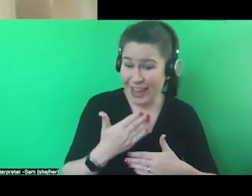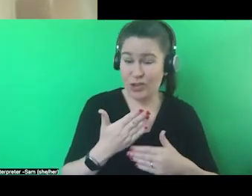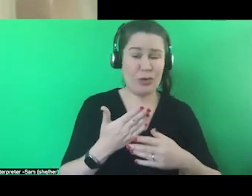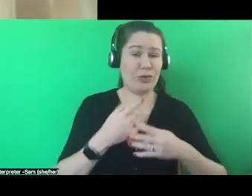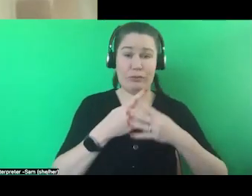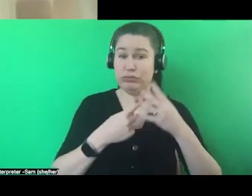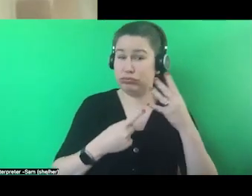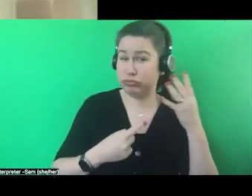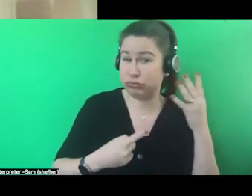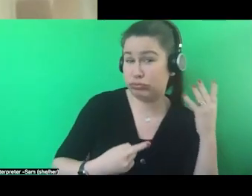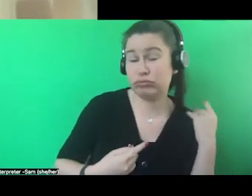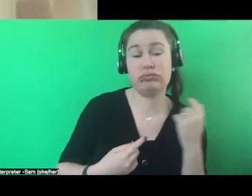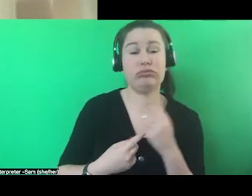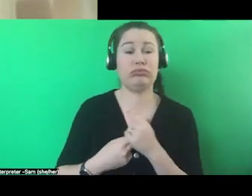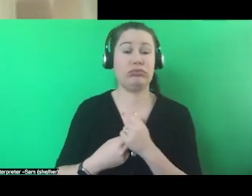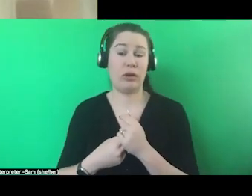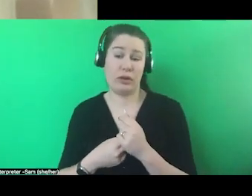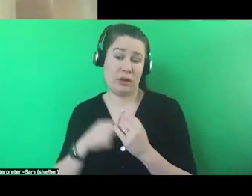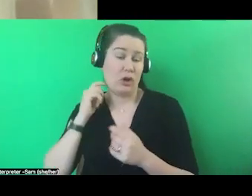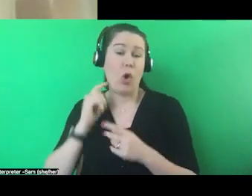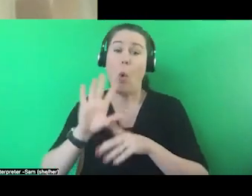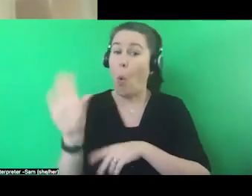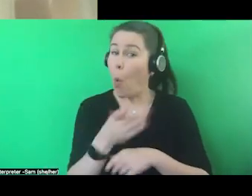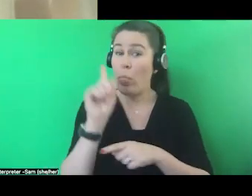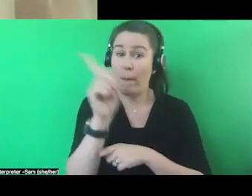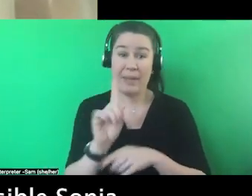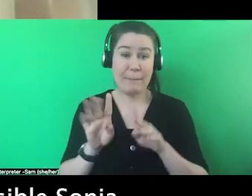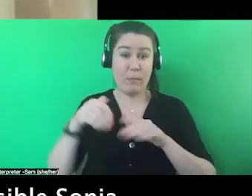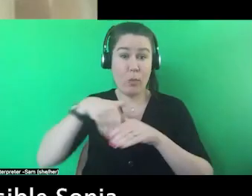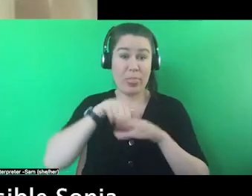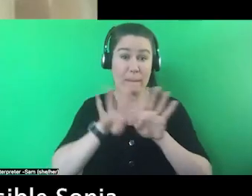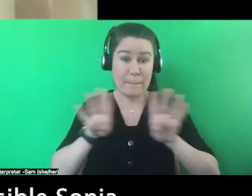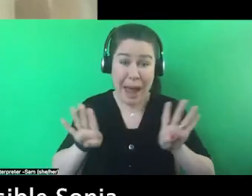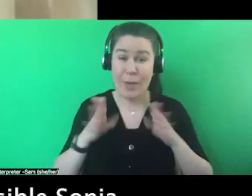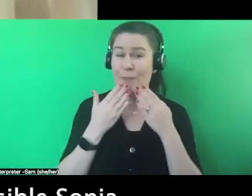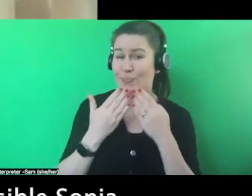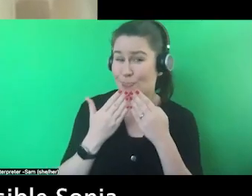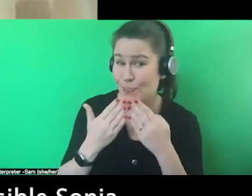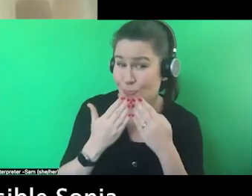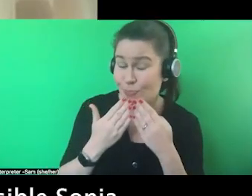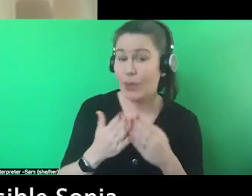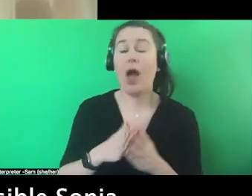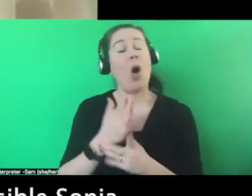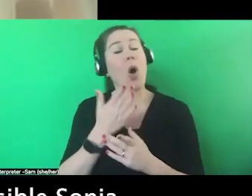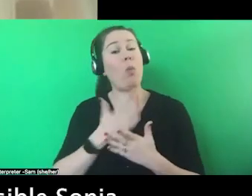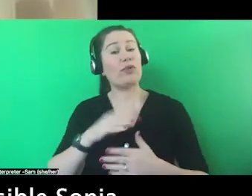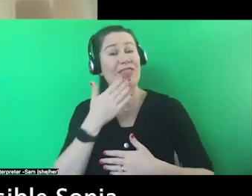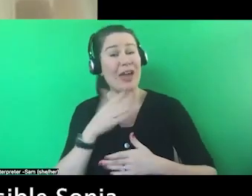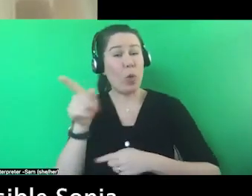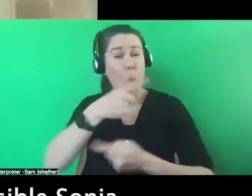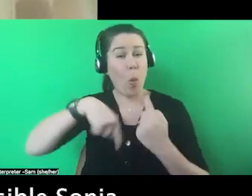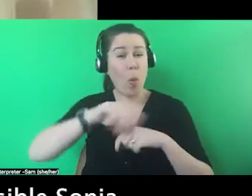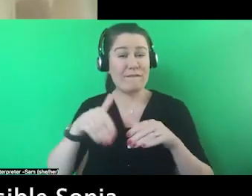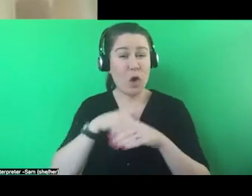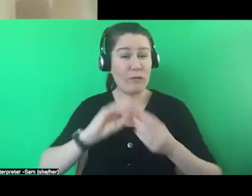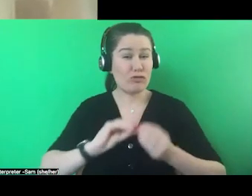Martin Wilson, Marta Bello, Laura Lucioli, and Claire Bramby. I thank all people who made this webinar possible: Sonia